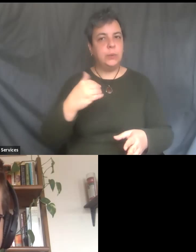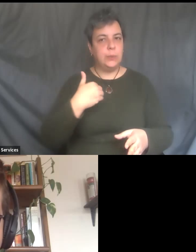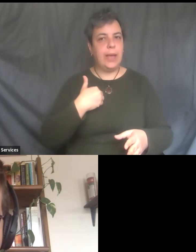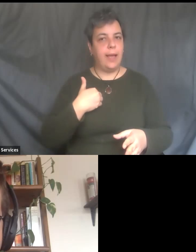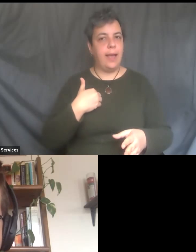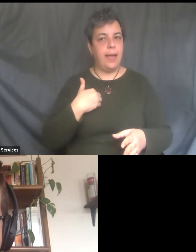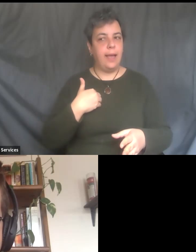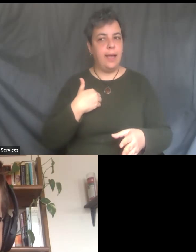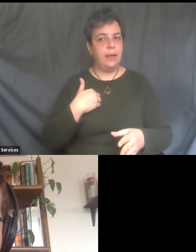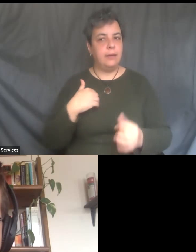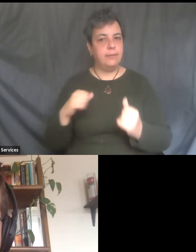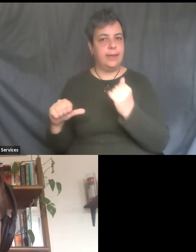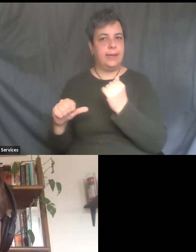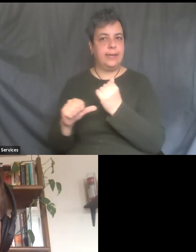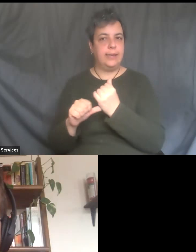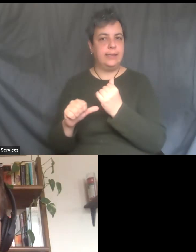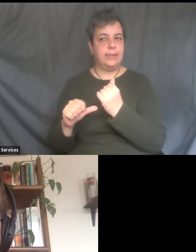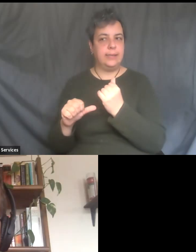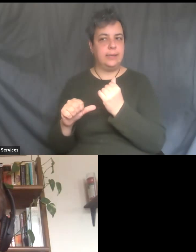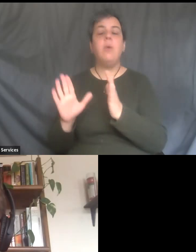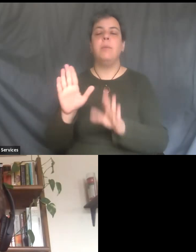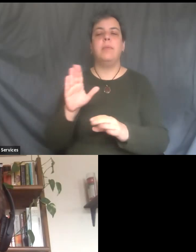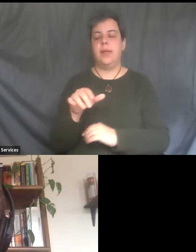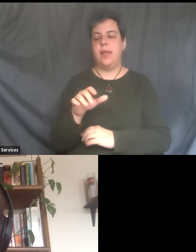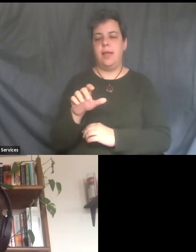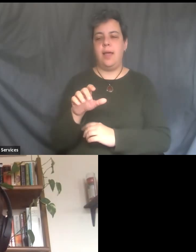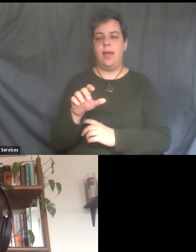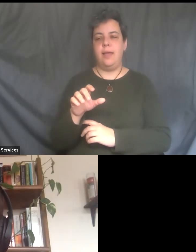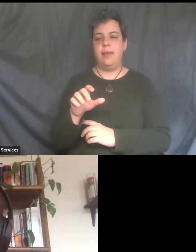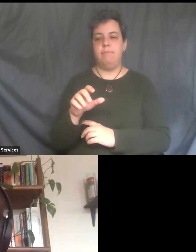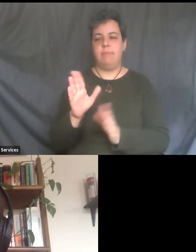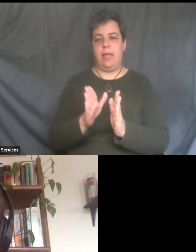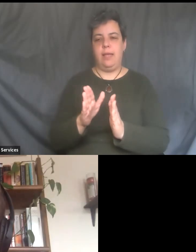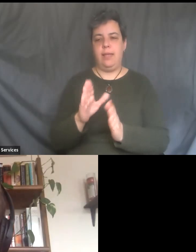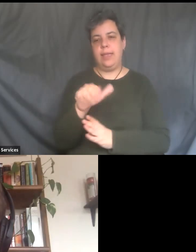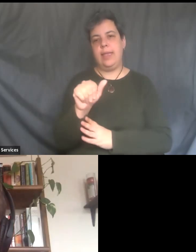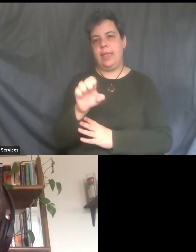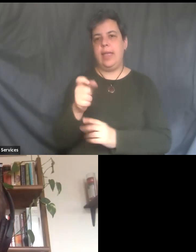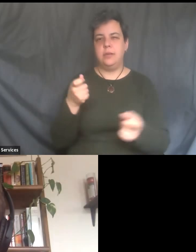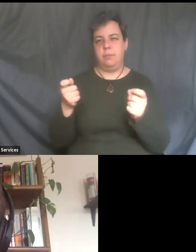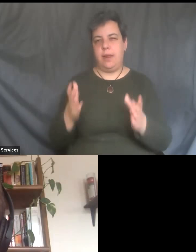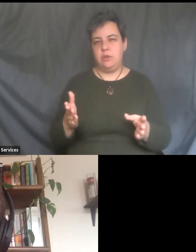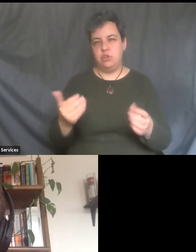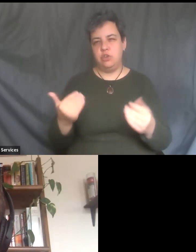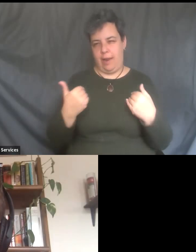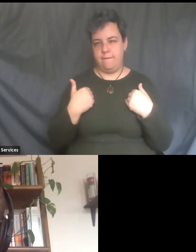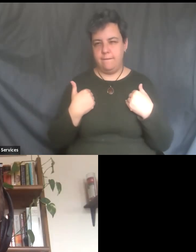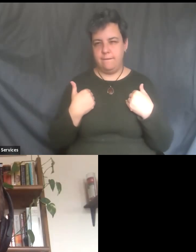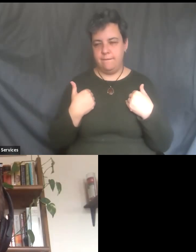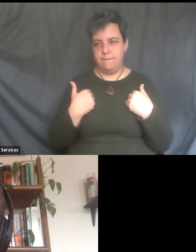with my case manager uh,